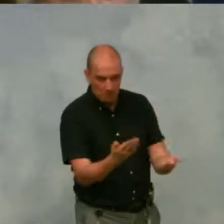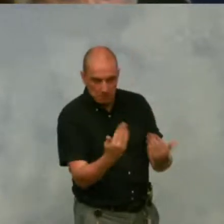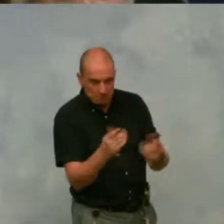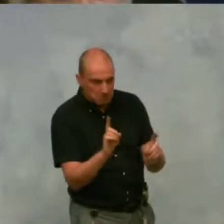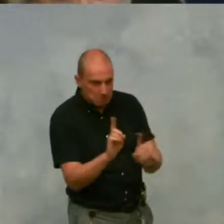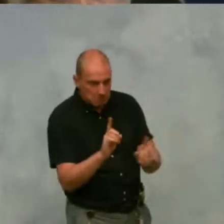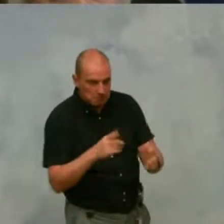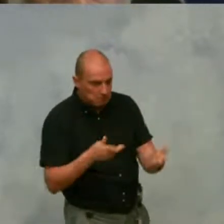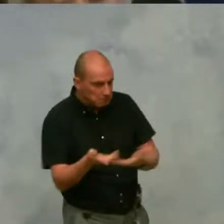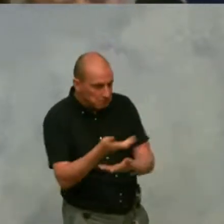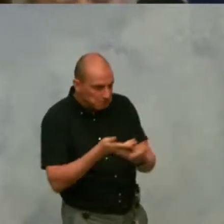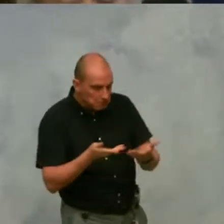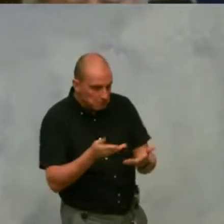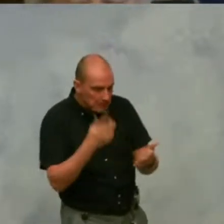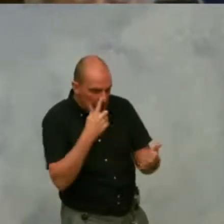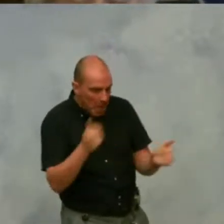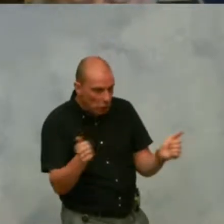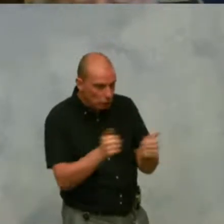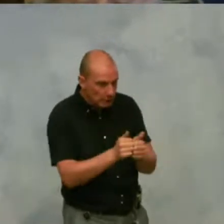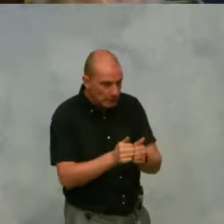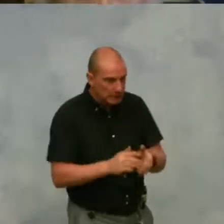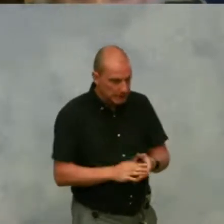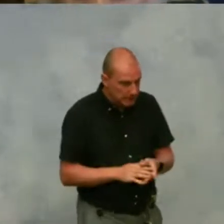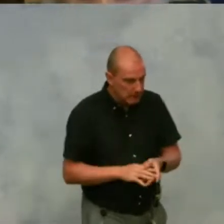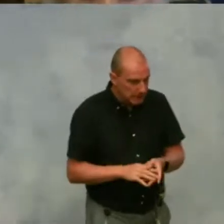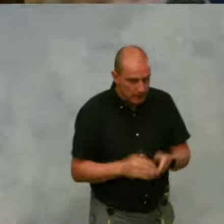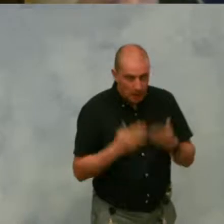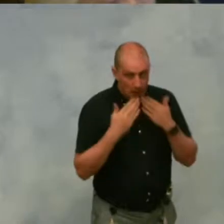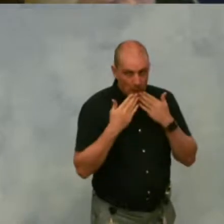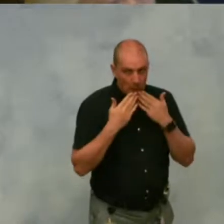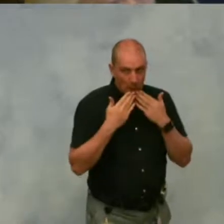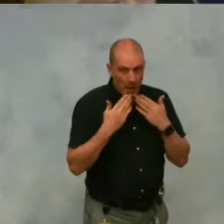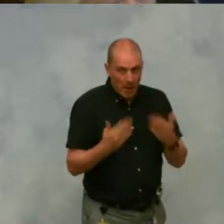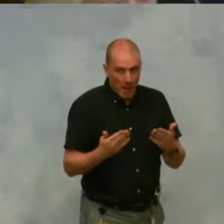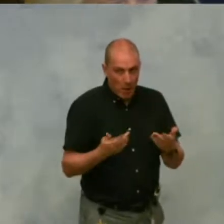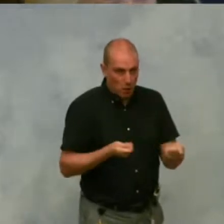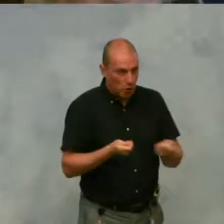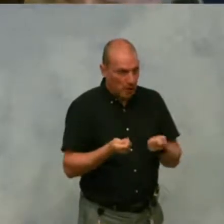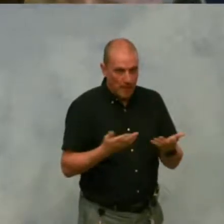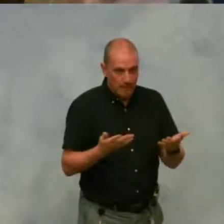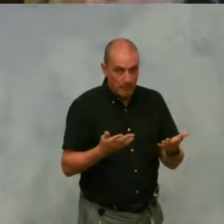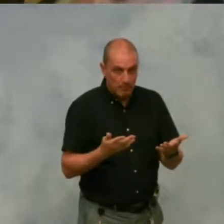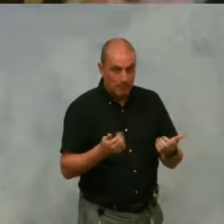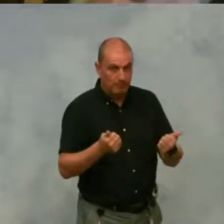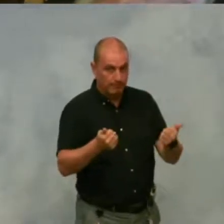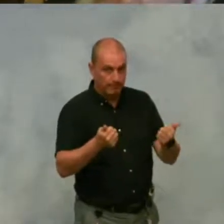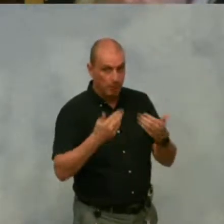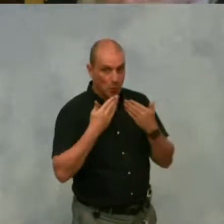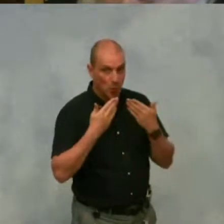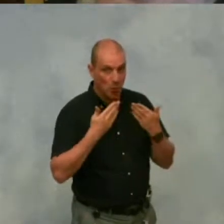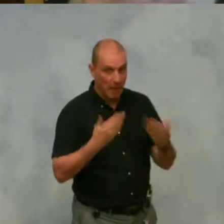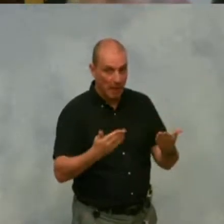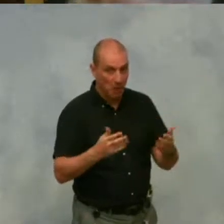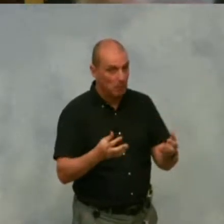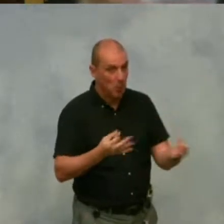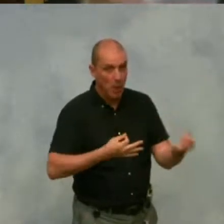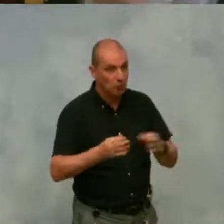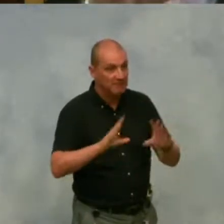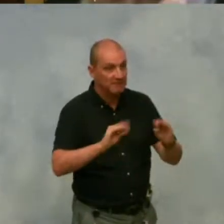further. Thanks, Paul. Okay, thank you. There's no further questions. I'll move the report. Agreed.